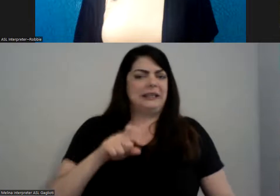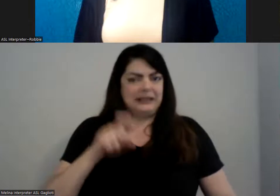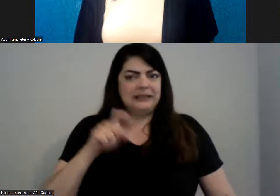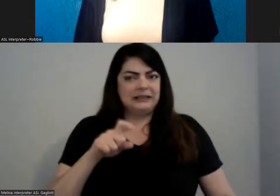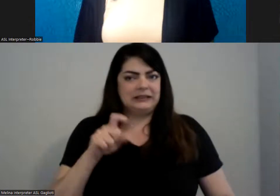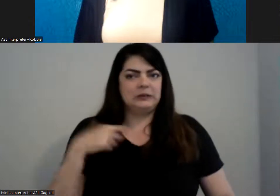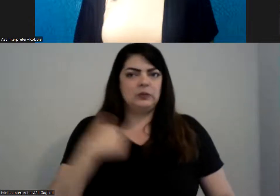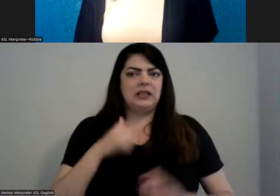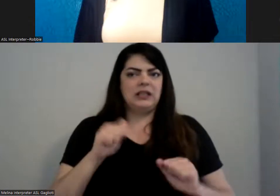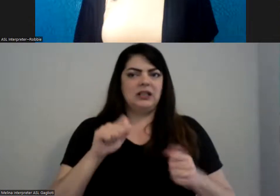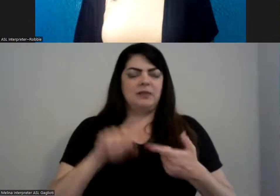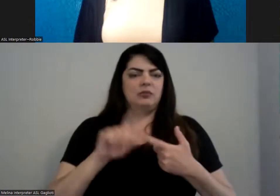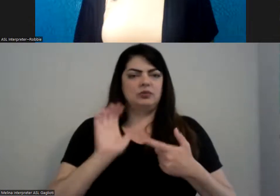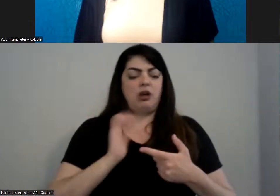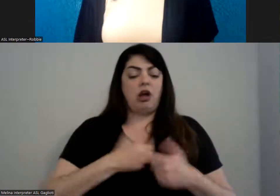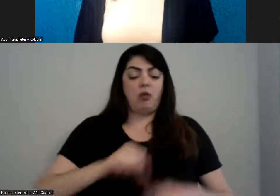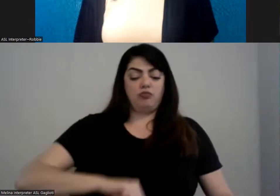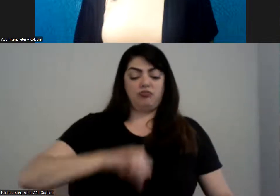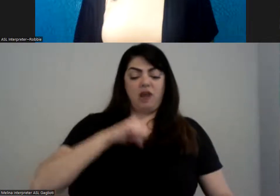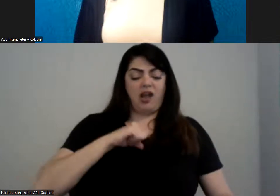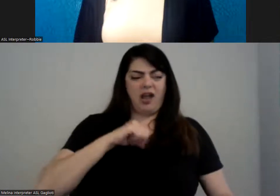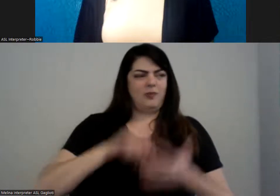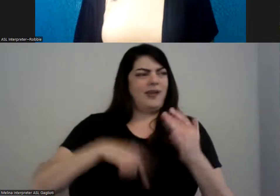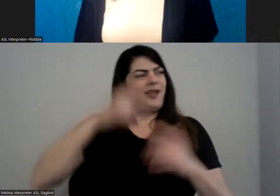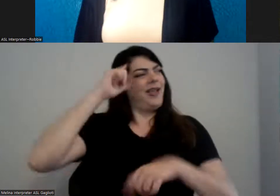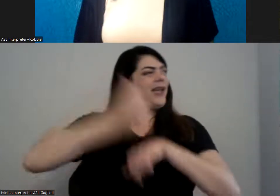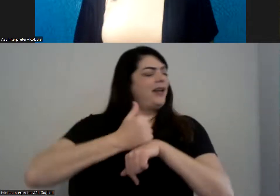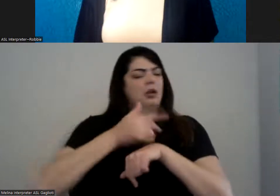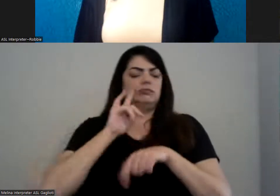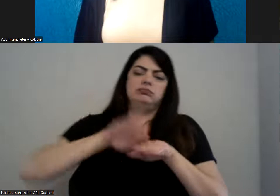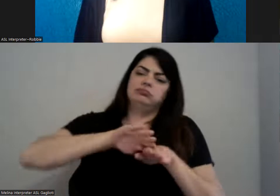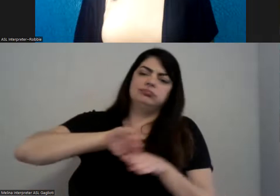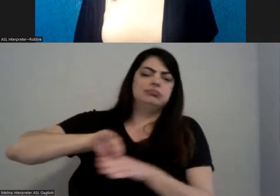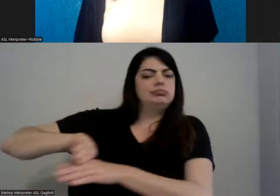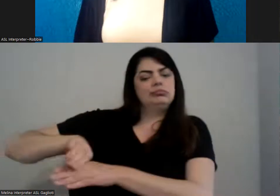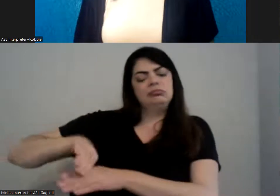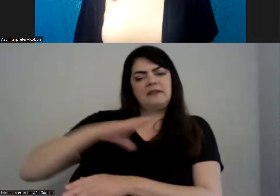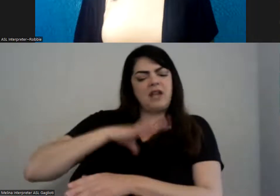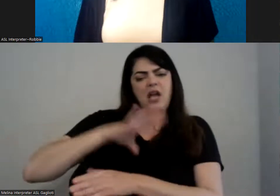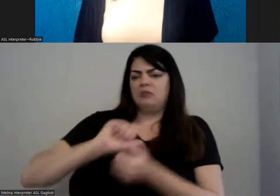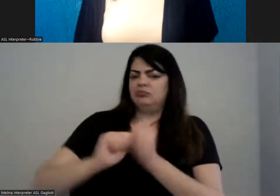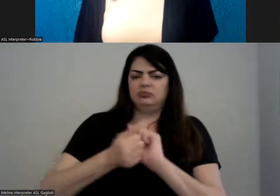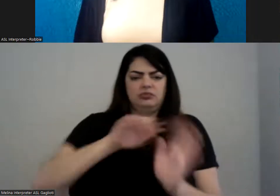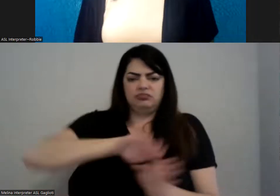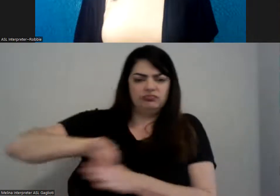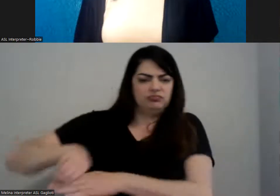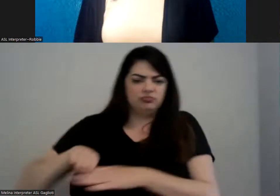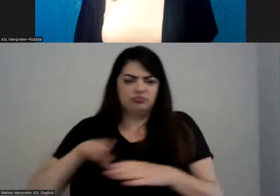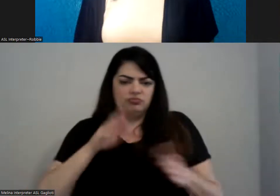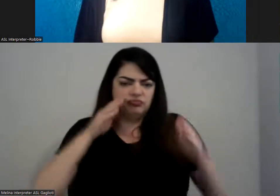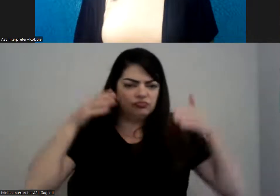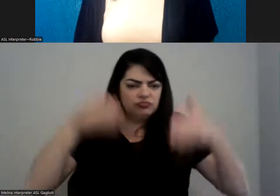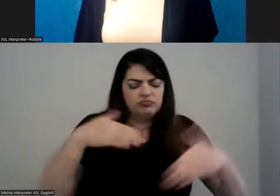and our preconceived ideas to the side to say, okay, we can switch gears, like, let's get creative. And we also talked about